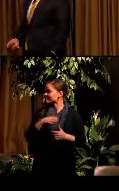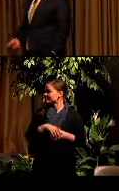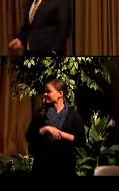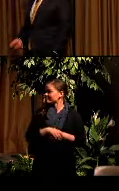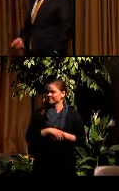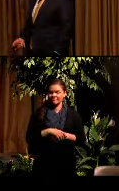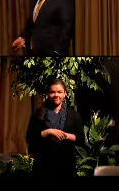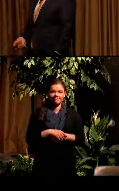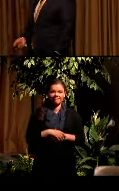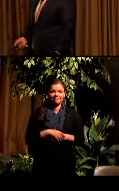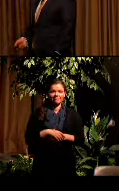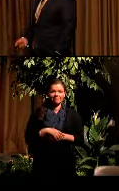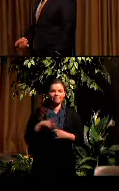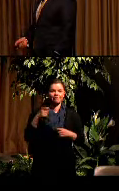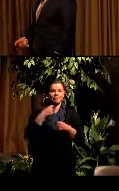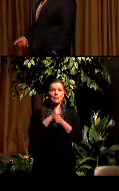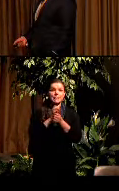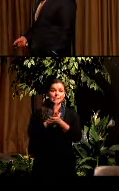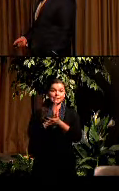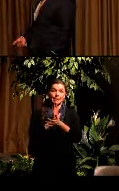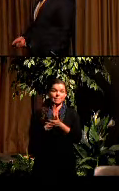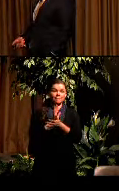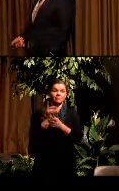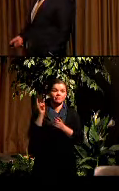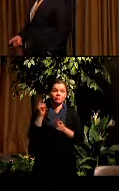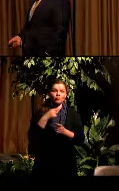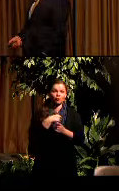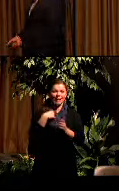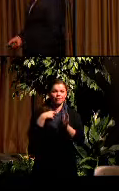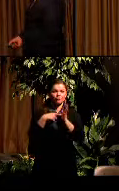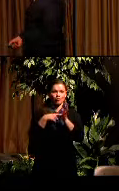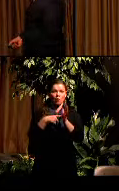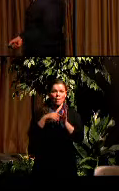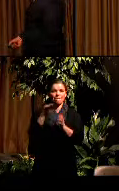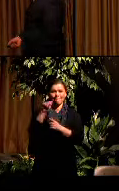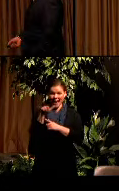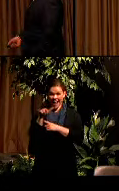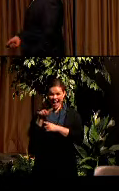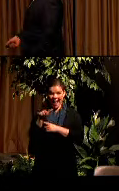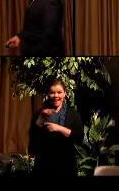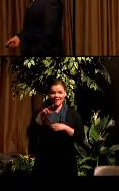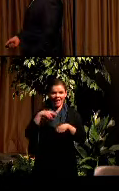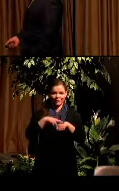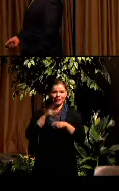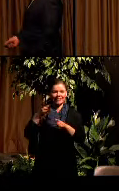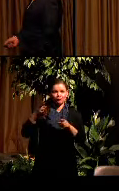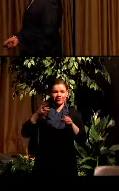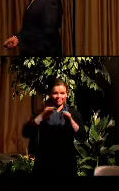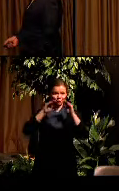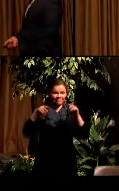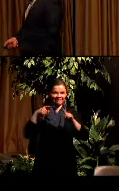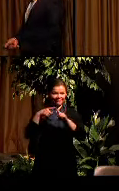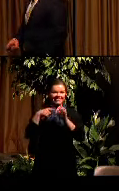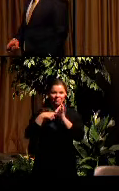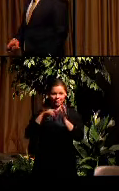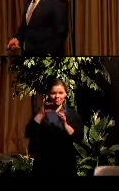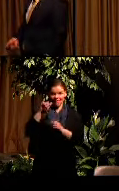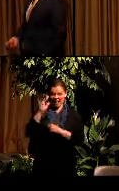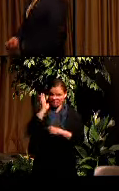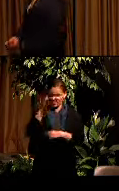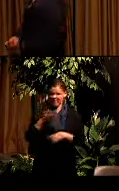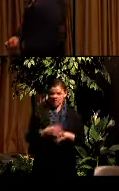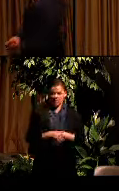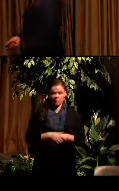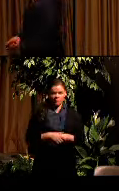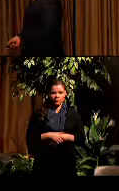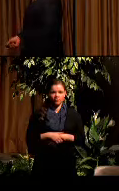premiere of this film at Natural History Museum in May, so keep your eyes peeled for that. This was produced by the Cornell Lab of Ornithology, my very